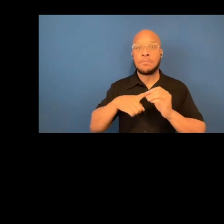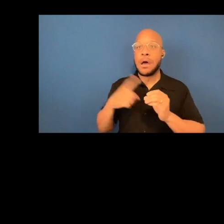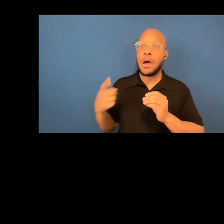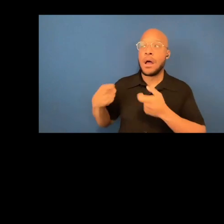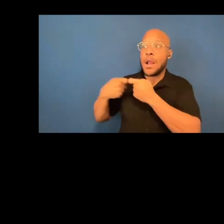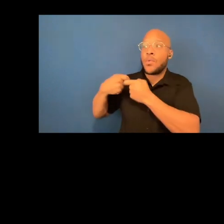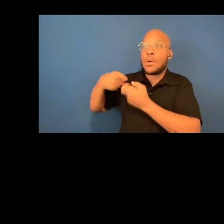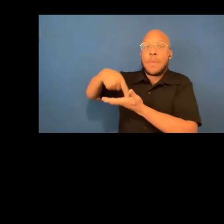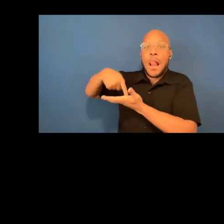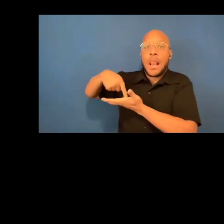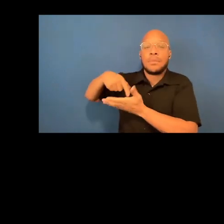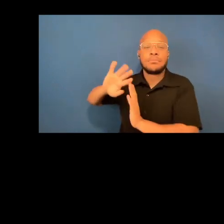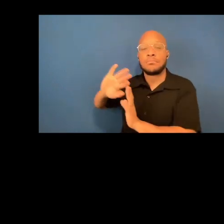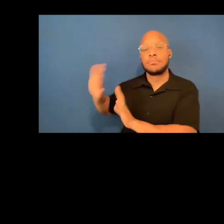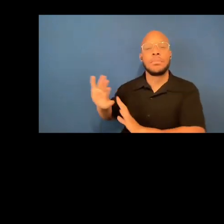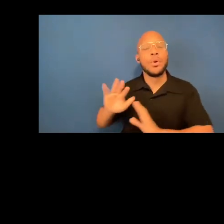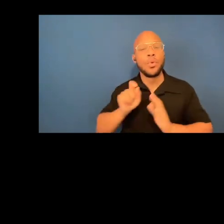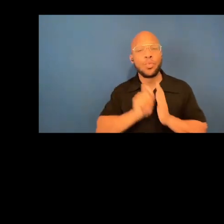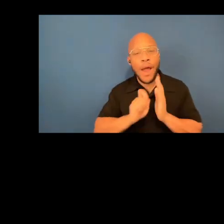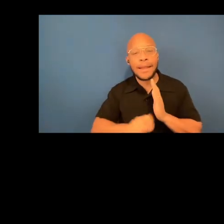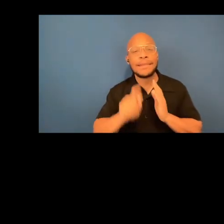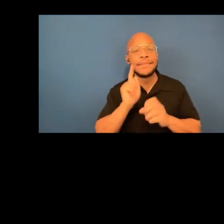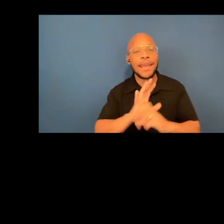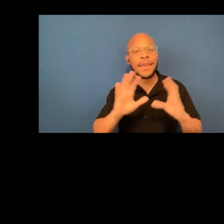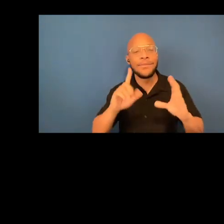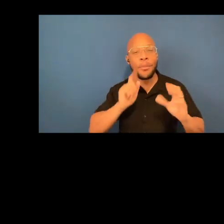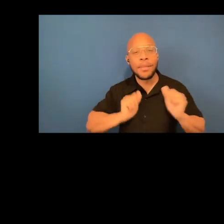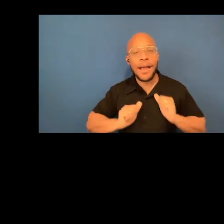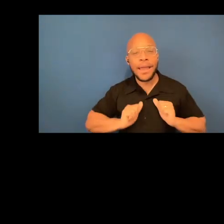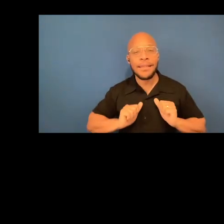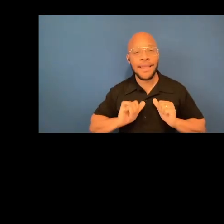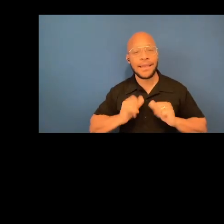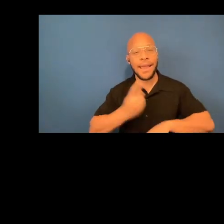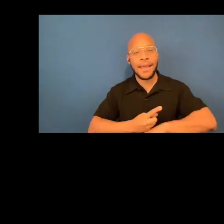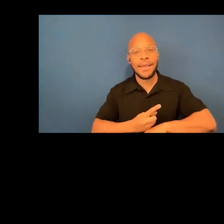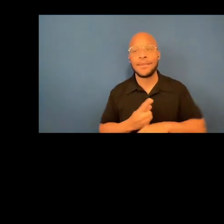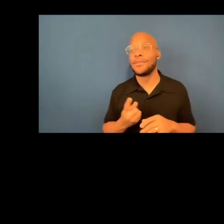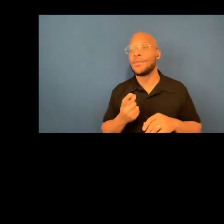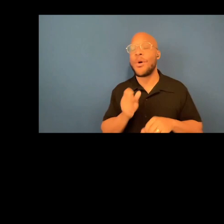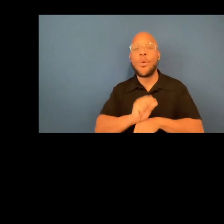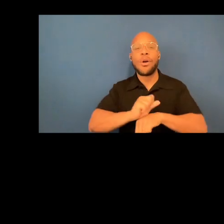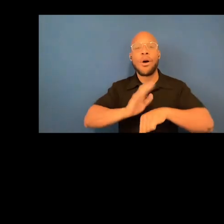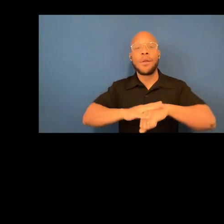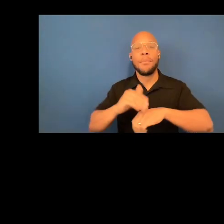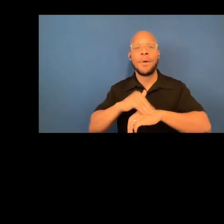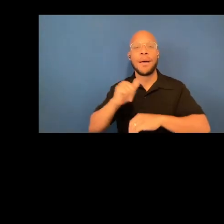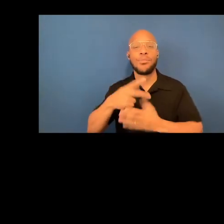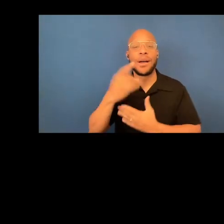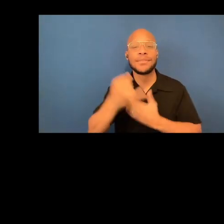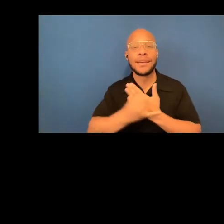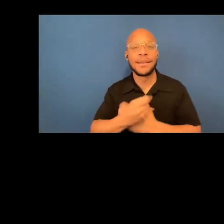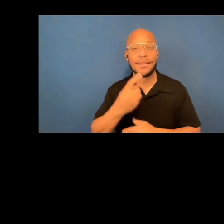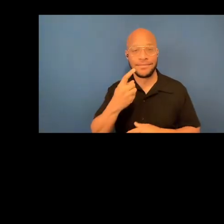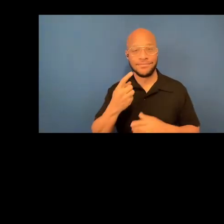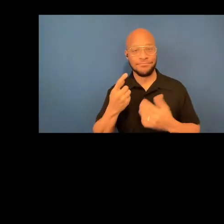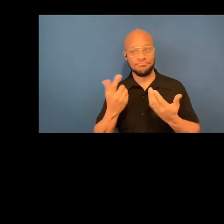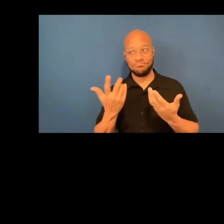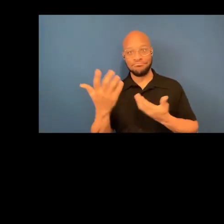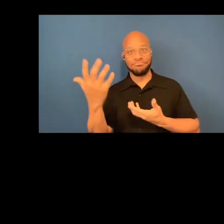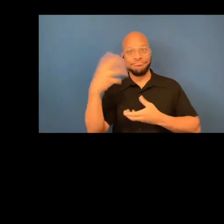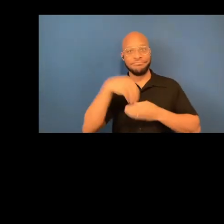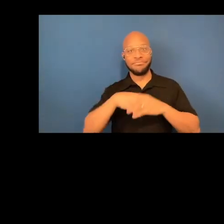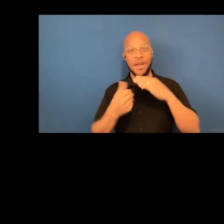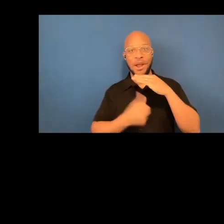to work on some pet project that might end up at Under the Radar someday. I tell you this not to self-aggrandize, but to say that, like,